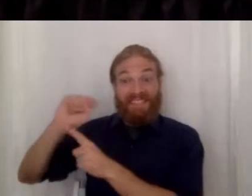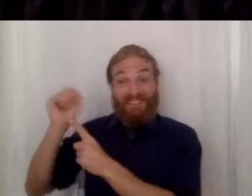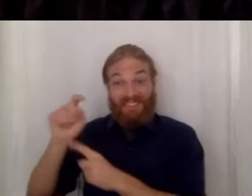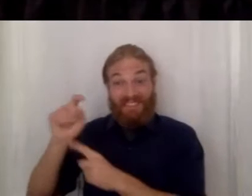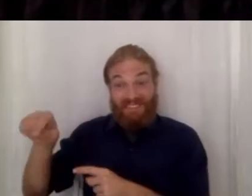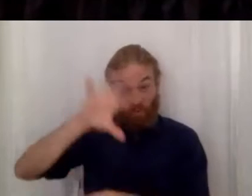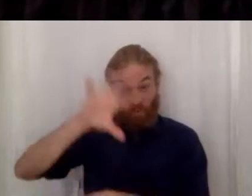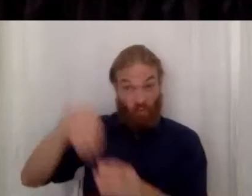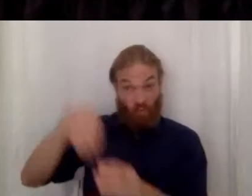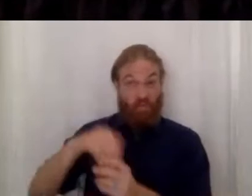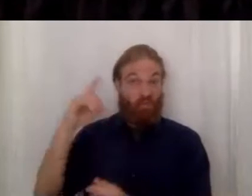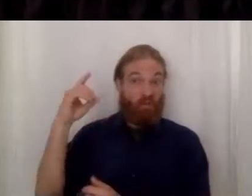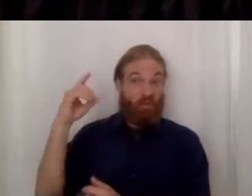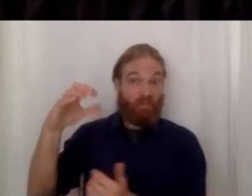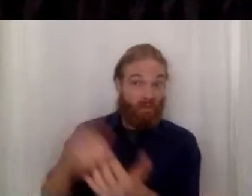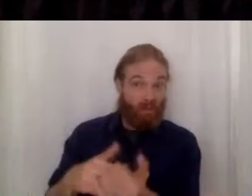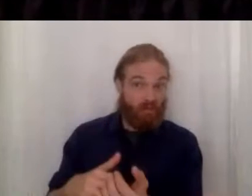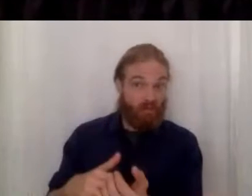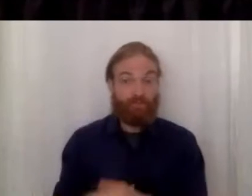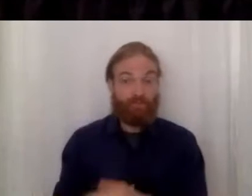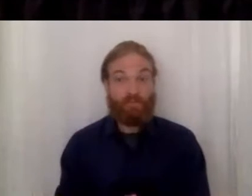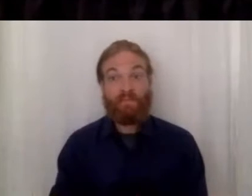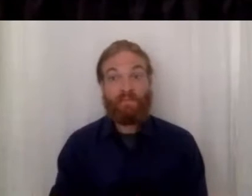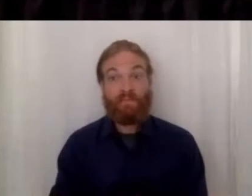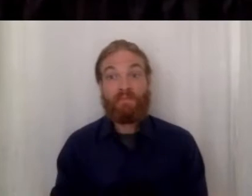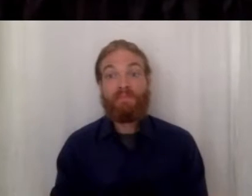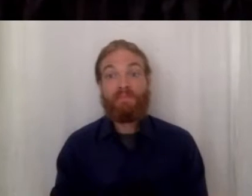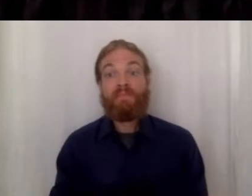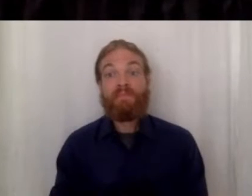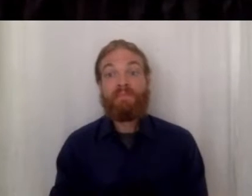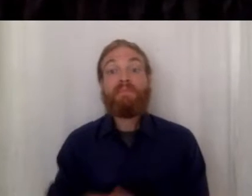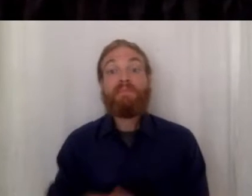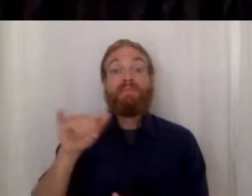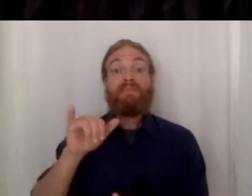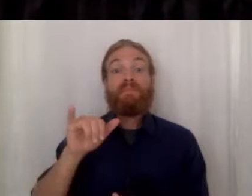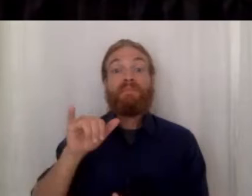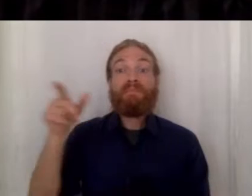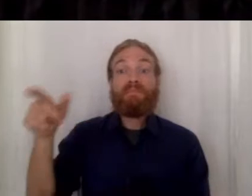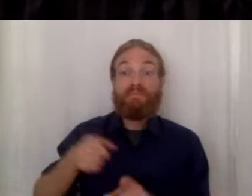for exemption is if a school is able to demonstrate 80%